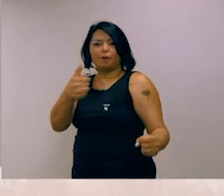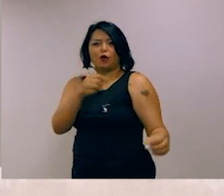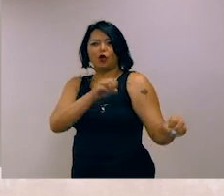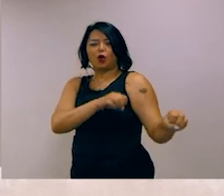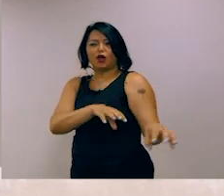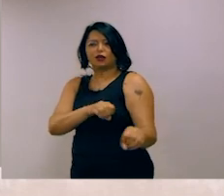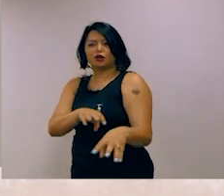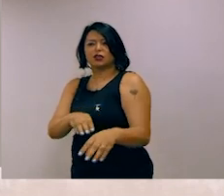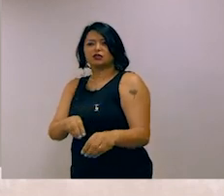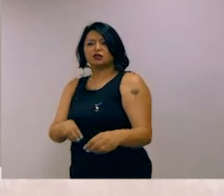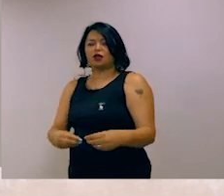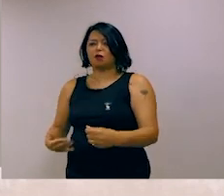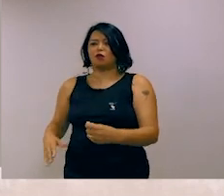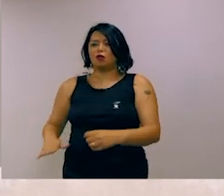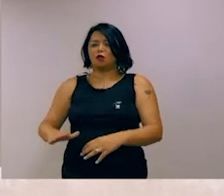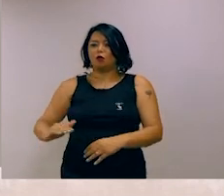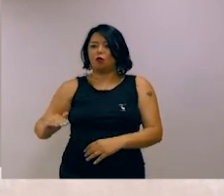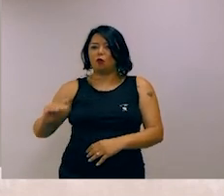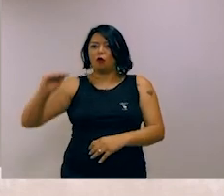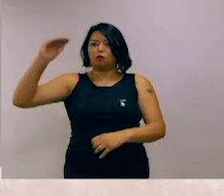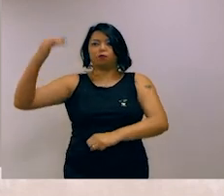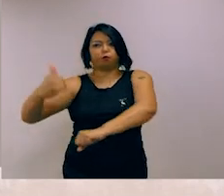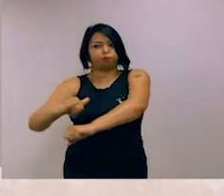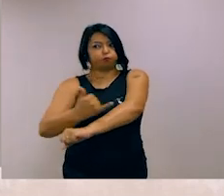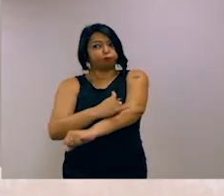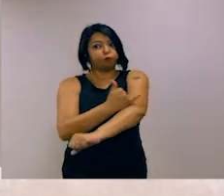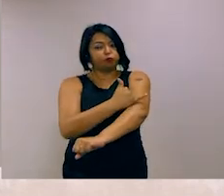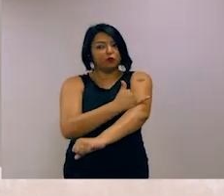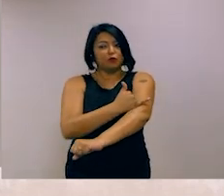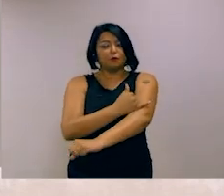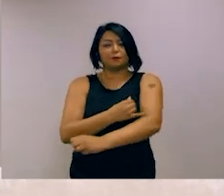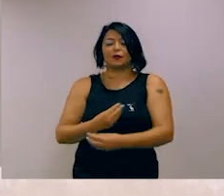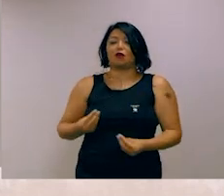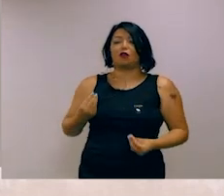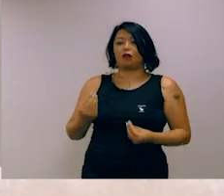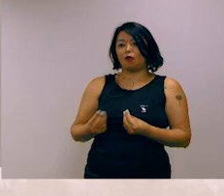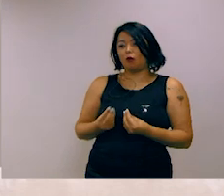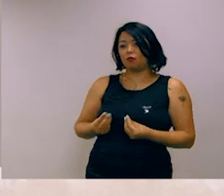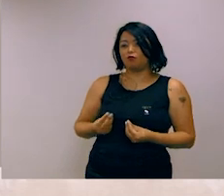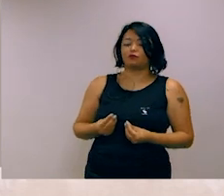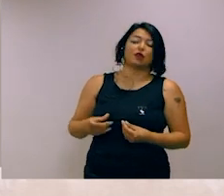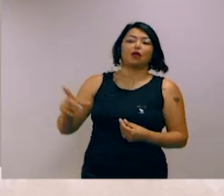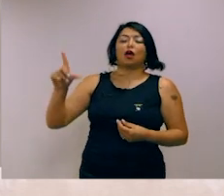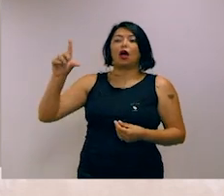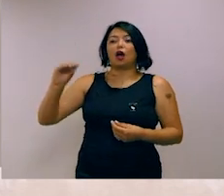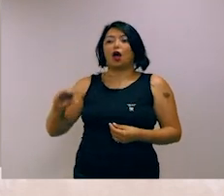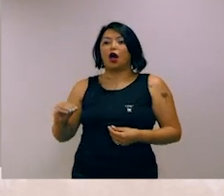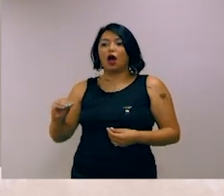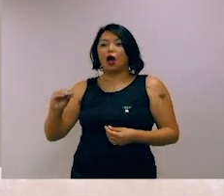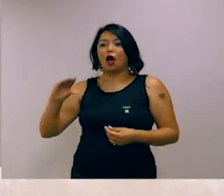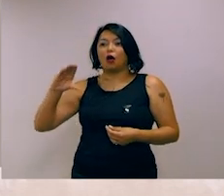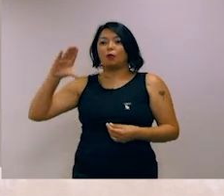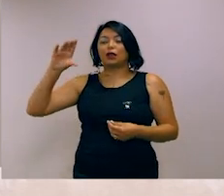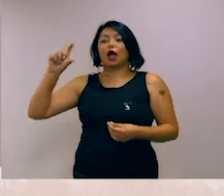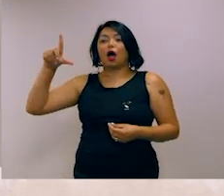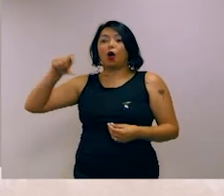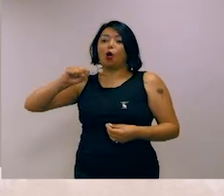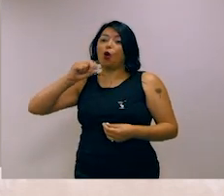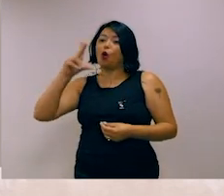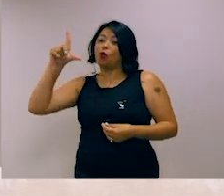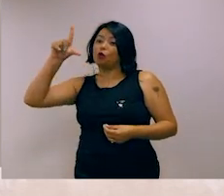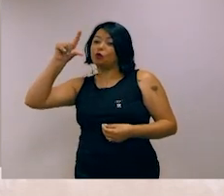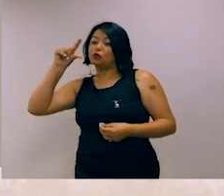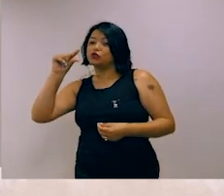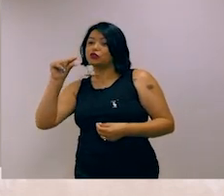trying to lower fast food consumption in general can still be very challenging. So what we might want to do at this